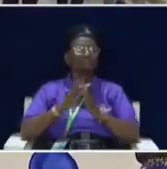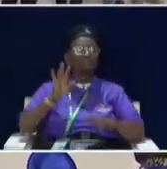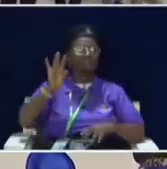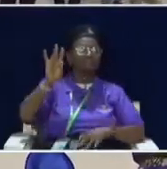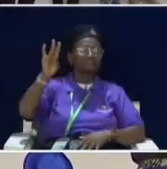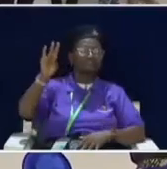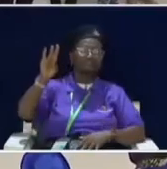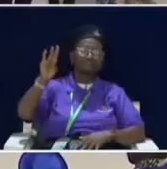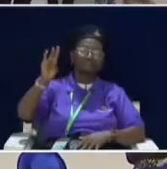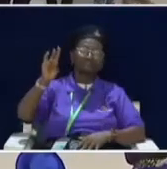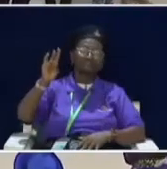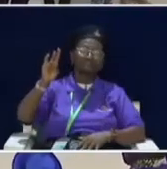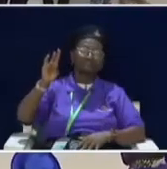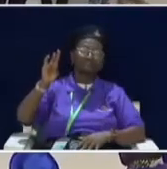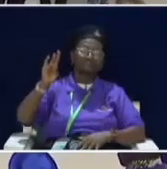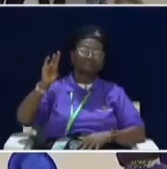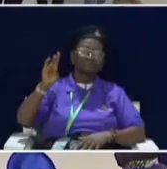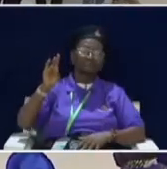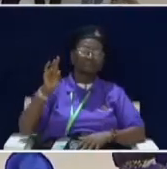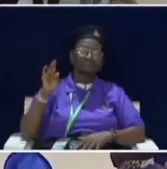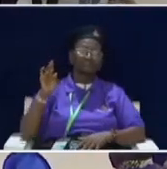Seven.